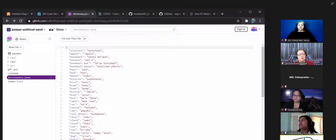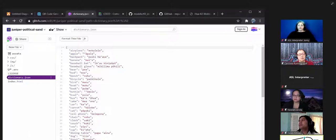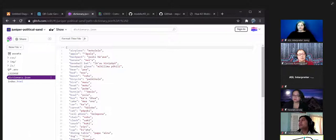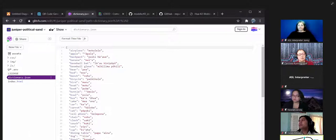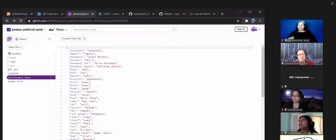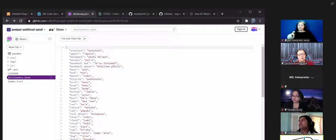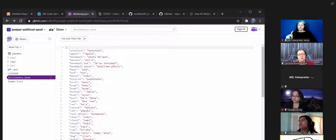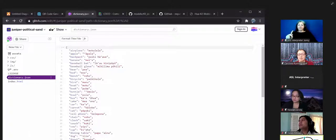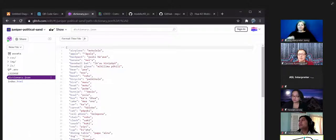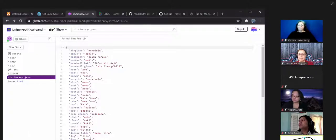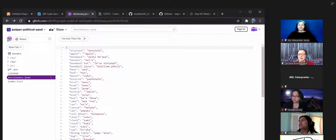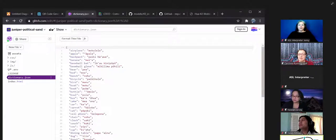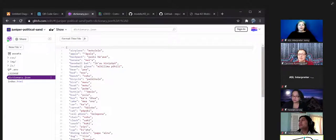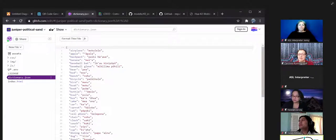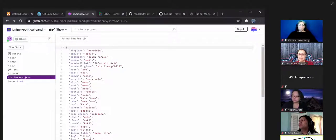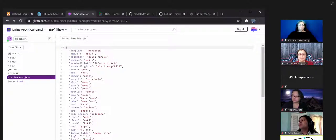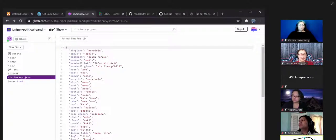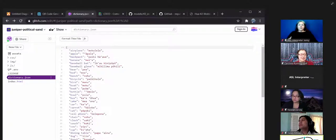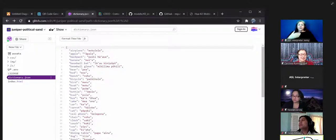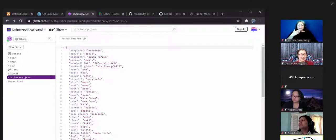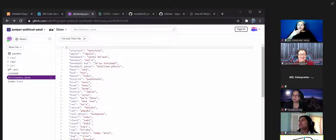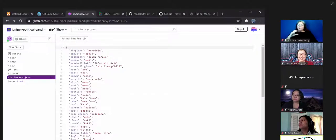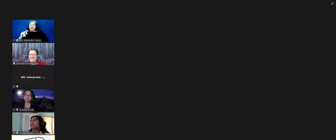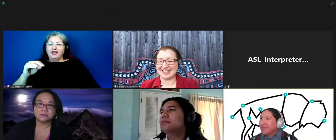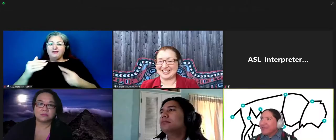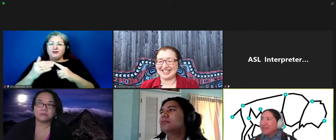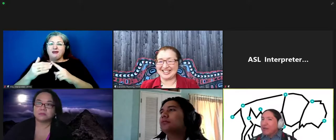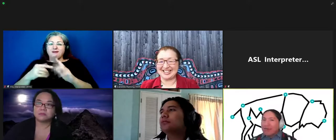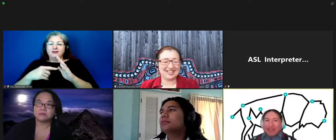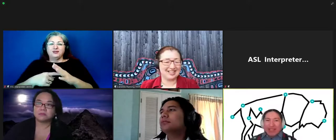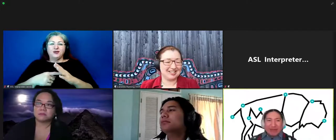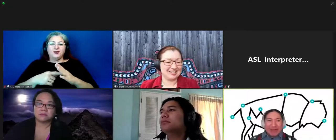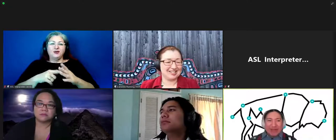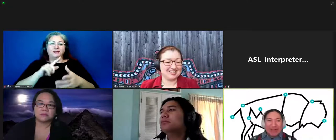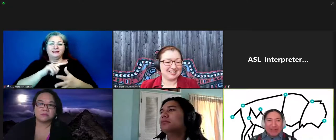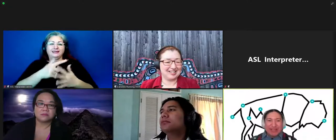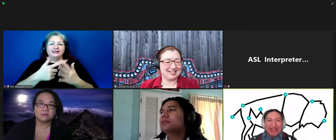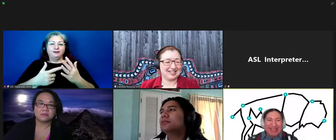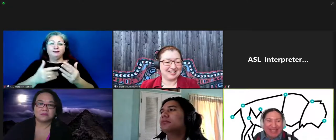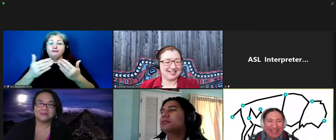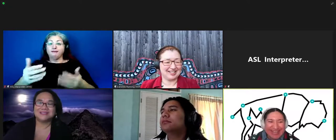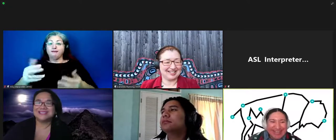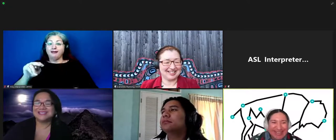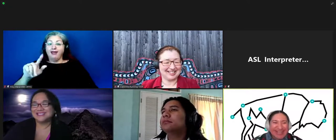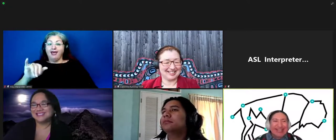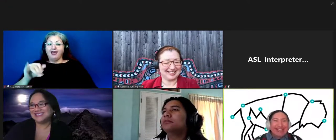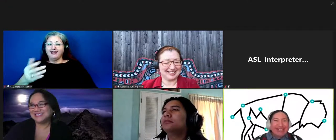just real quick thanks caroline for reminding me to do that okay take it away nalani